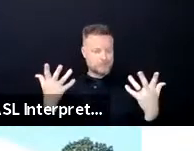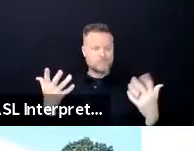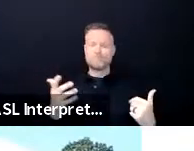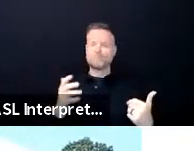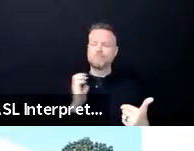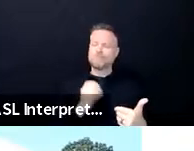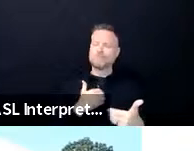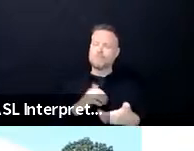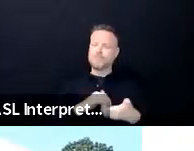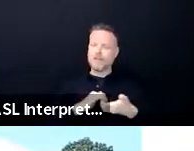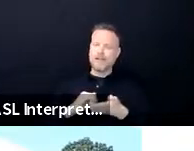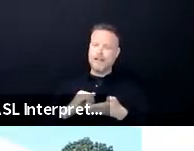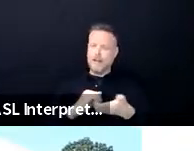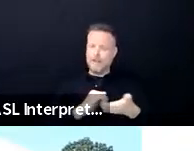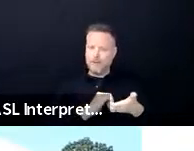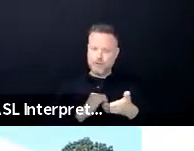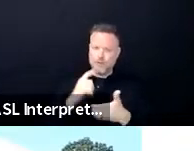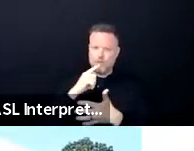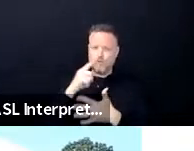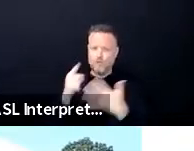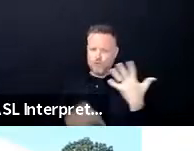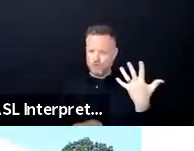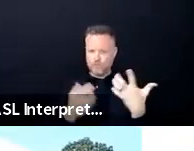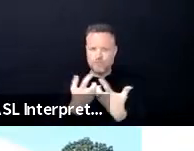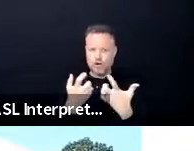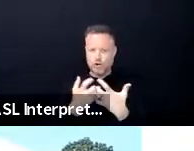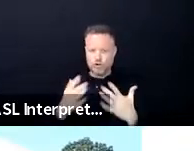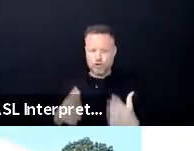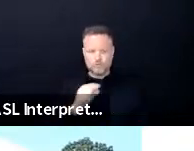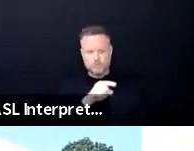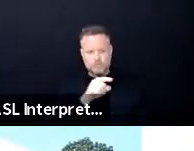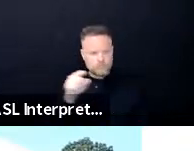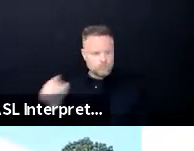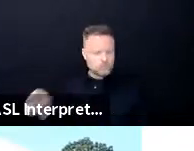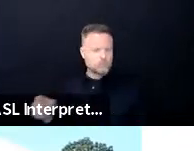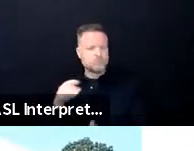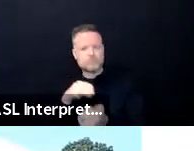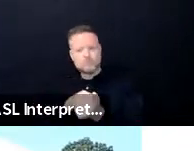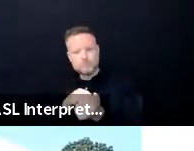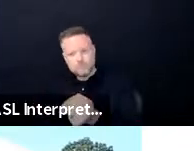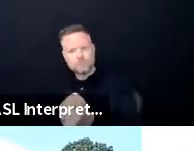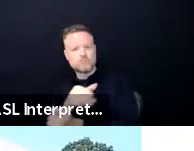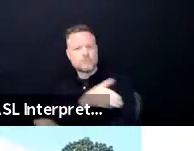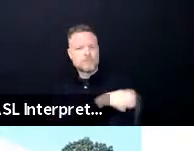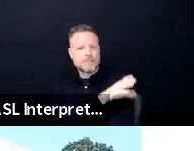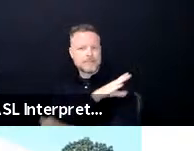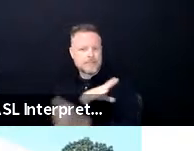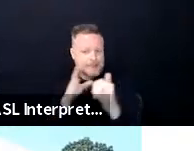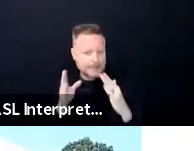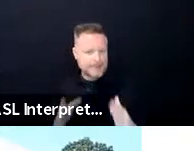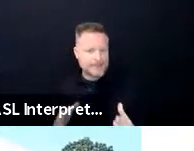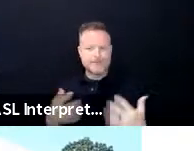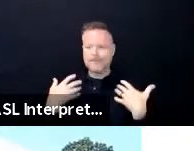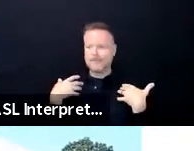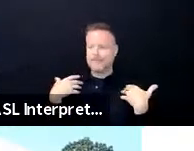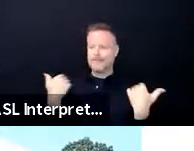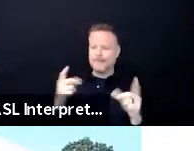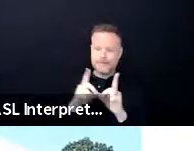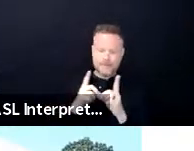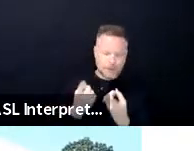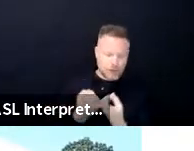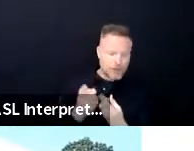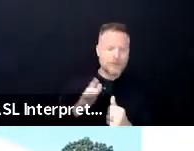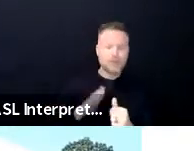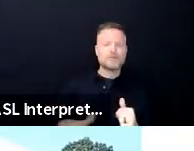had with all of our partners. So with the clinicians and providers from the health department and the different health department